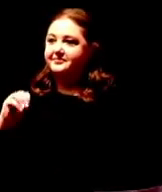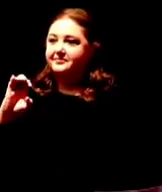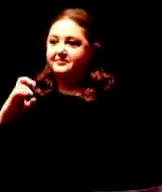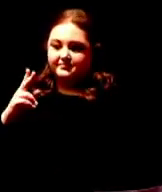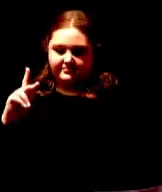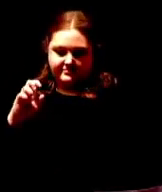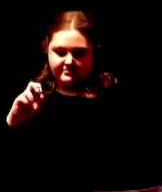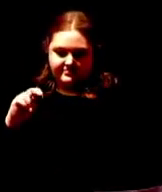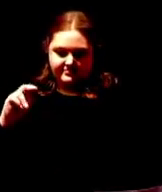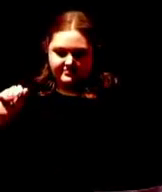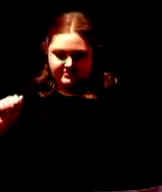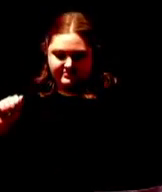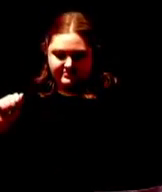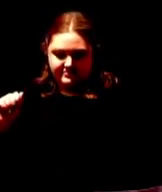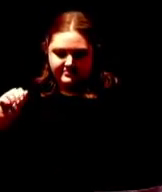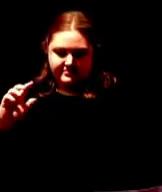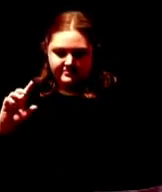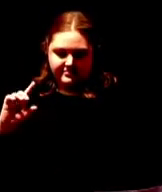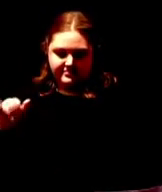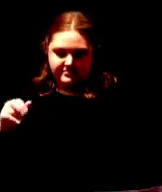McKenna Yunkey.